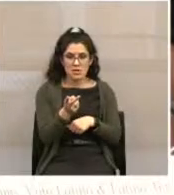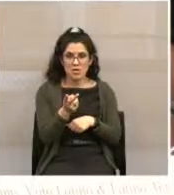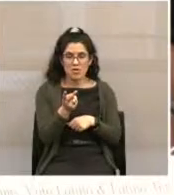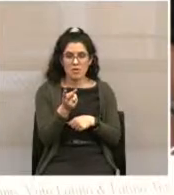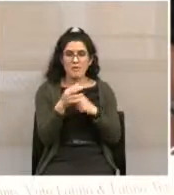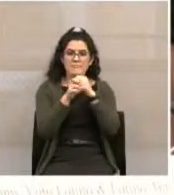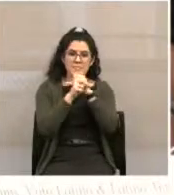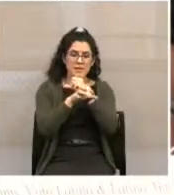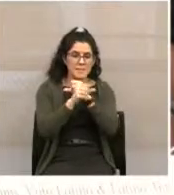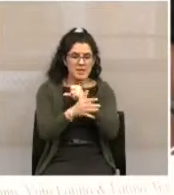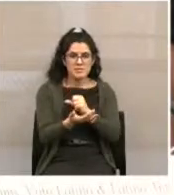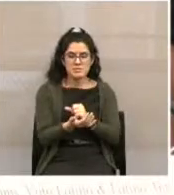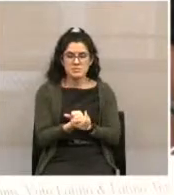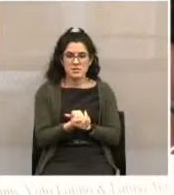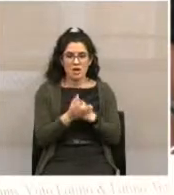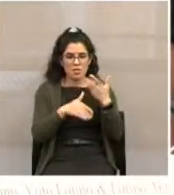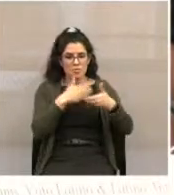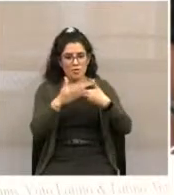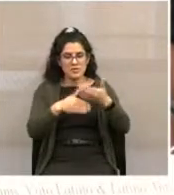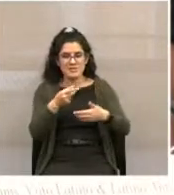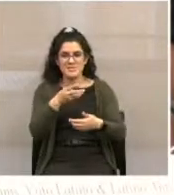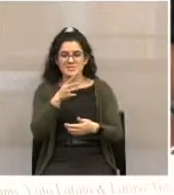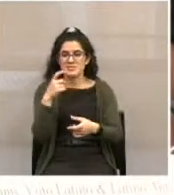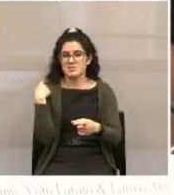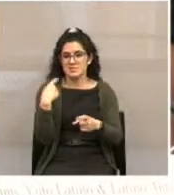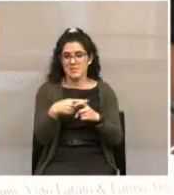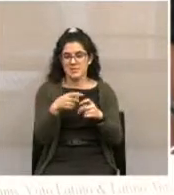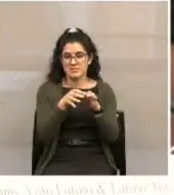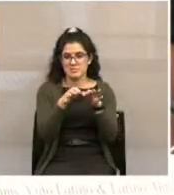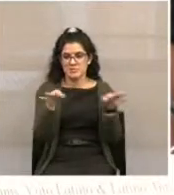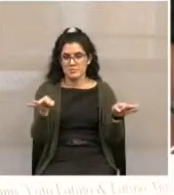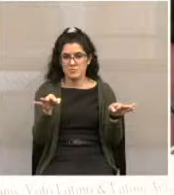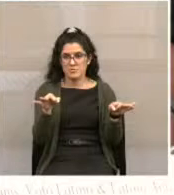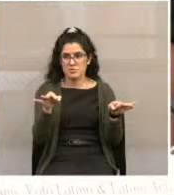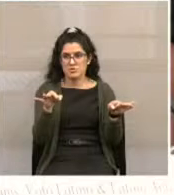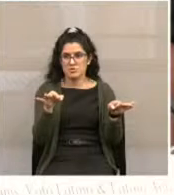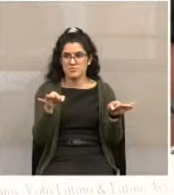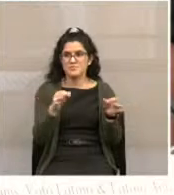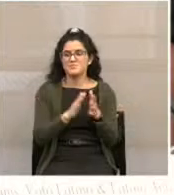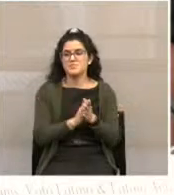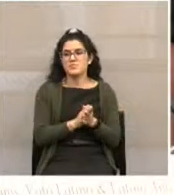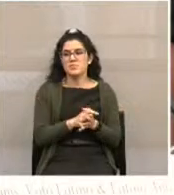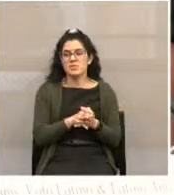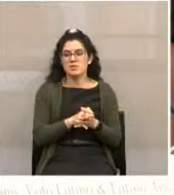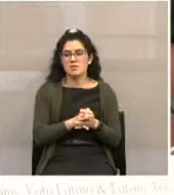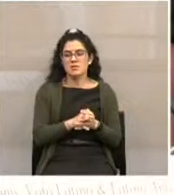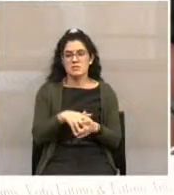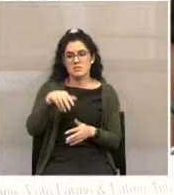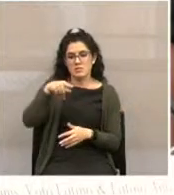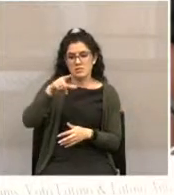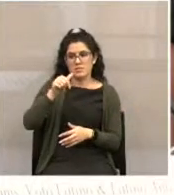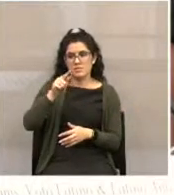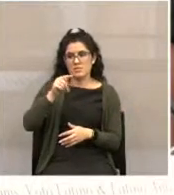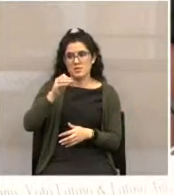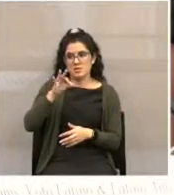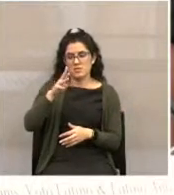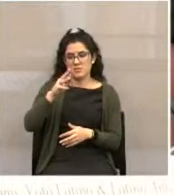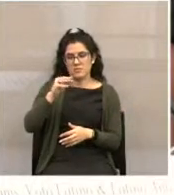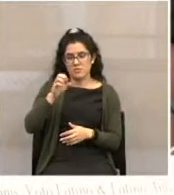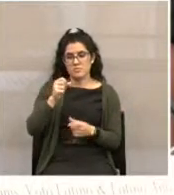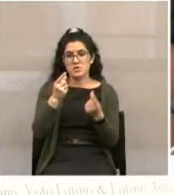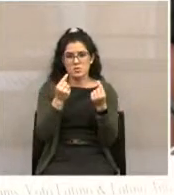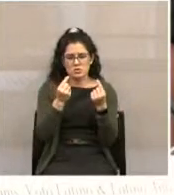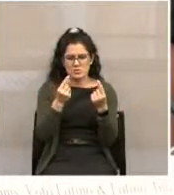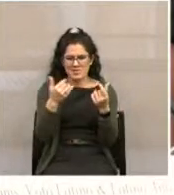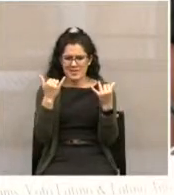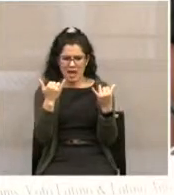aimed at reducing trust in voting processes on Spanish language platforms and English language platforms. right-wing negative actors began to see doubt in voting